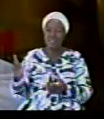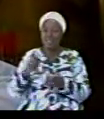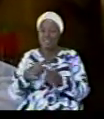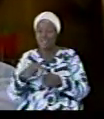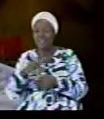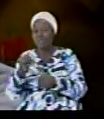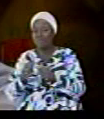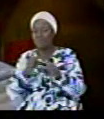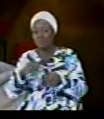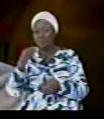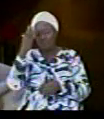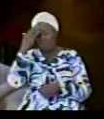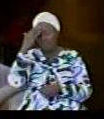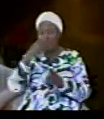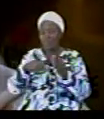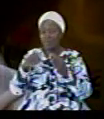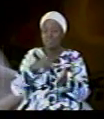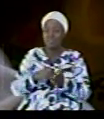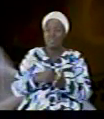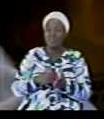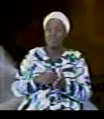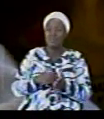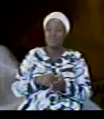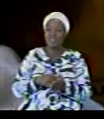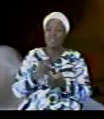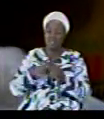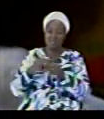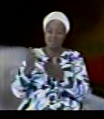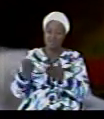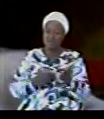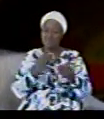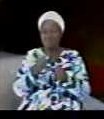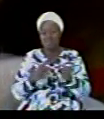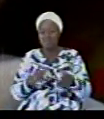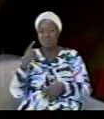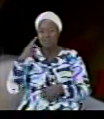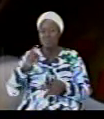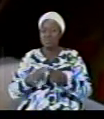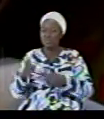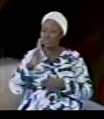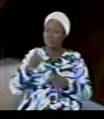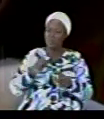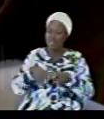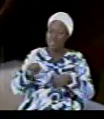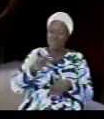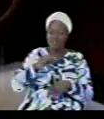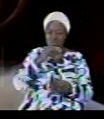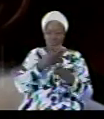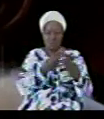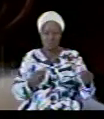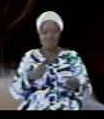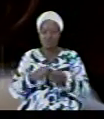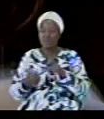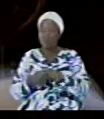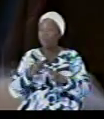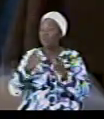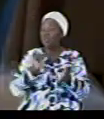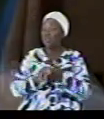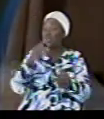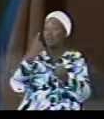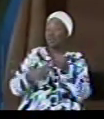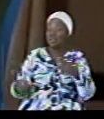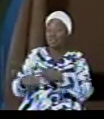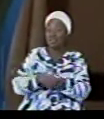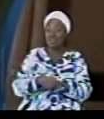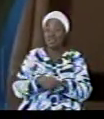out apps for the boy to use. But this, it cannot solve the problem. But that last day, I